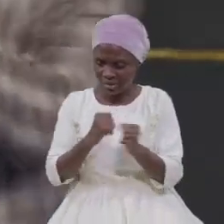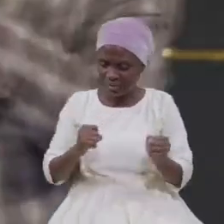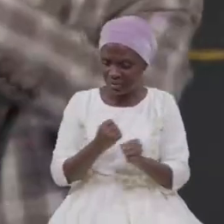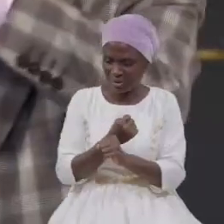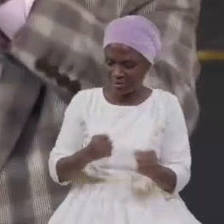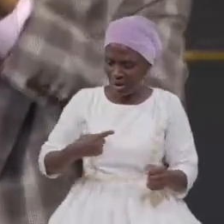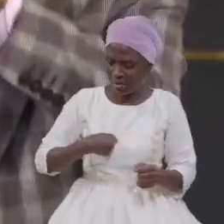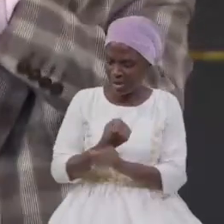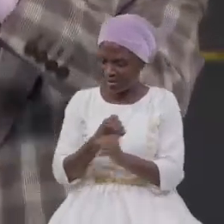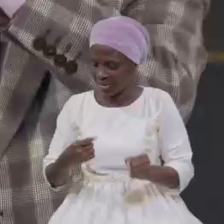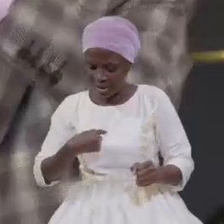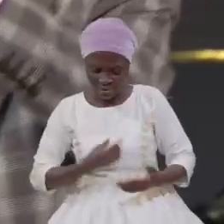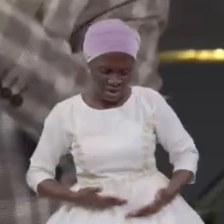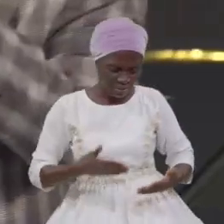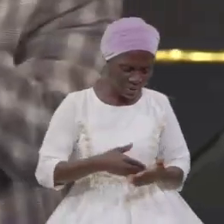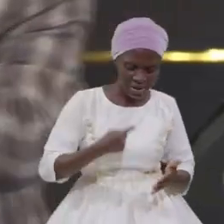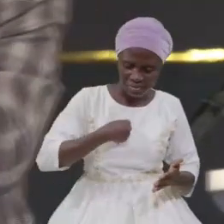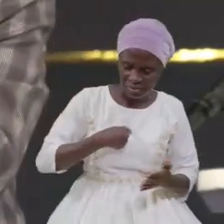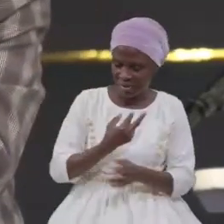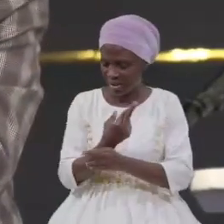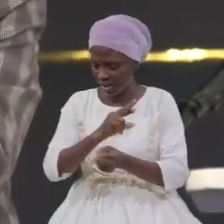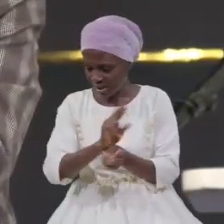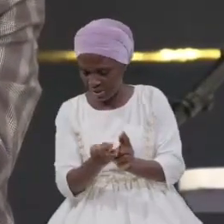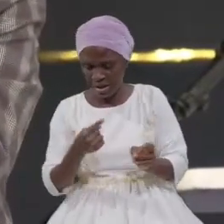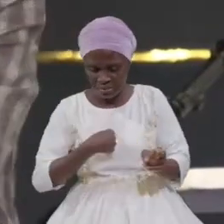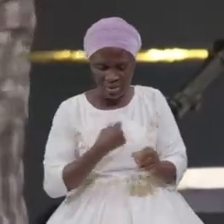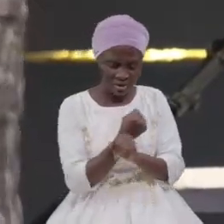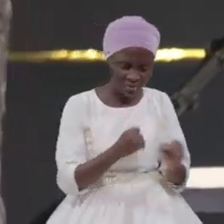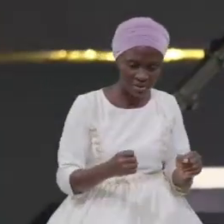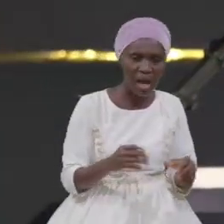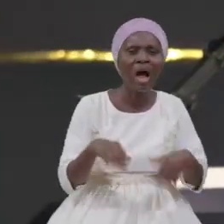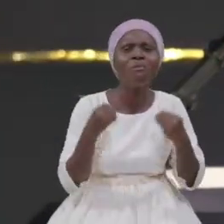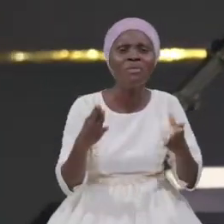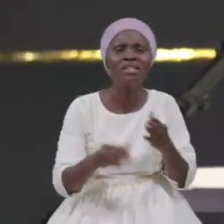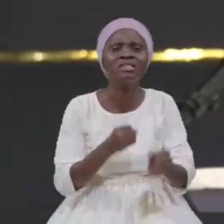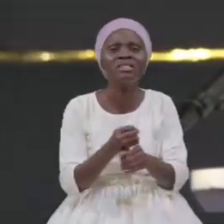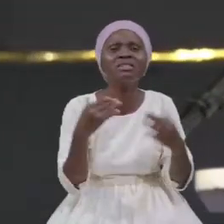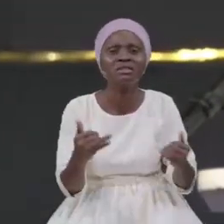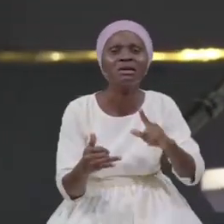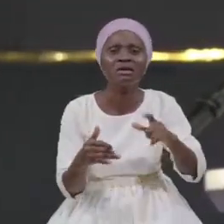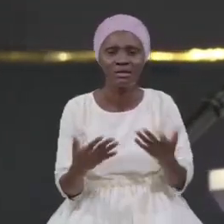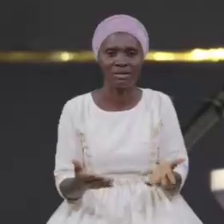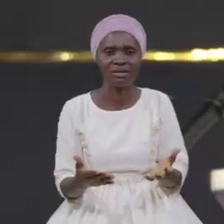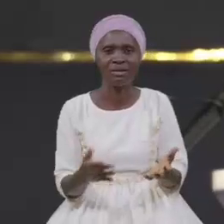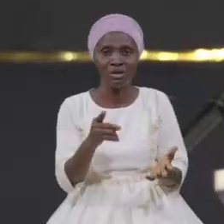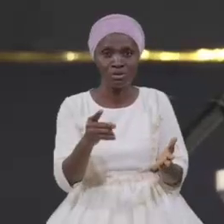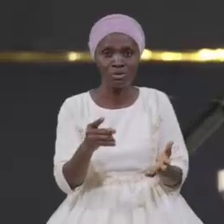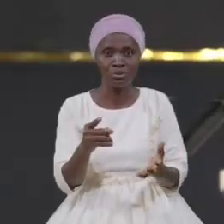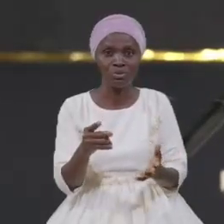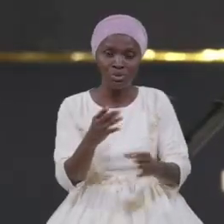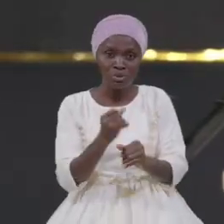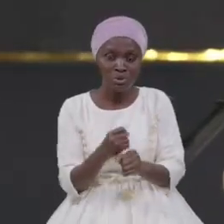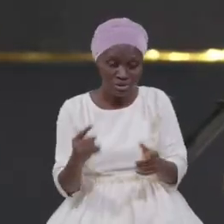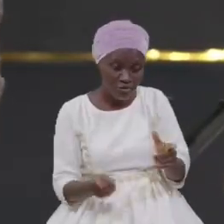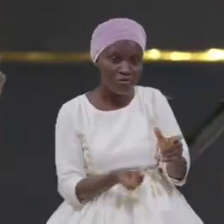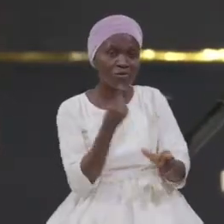born again, I'm born again. How many years now? You got the first entry into